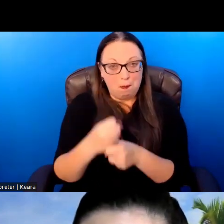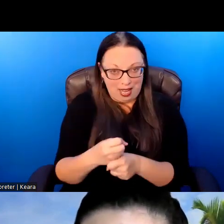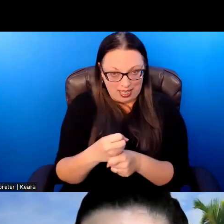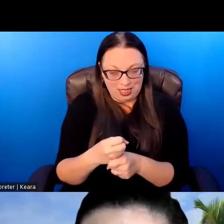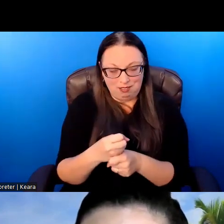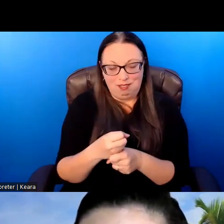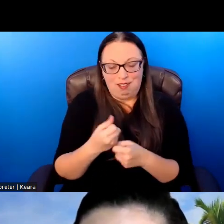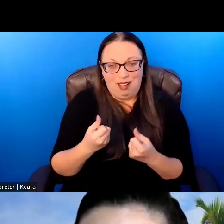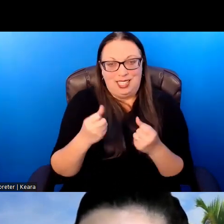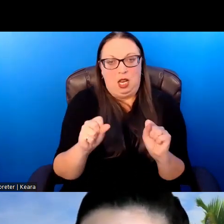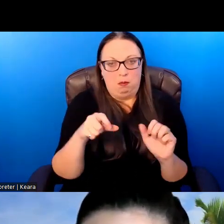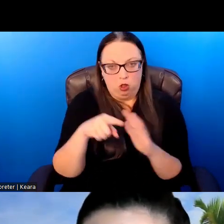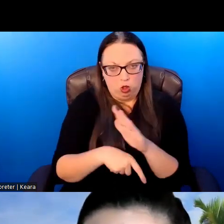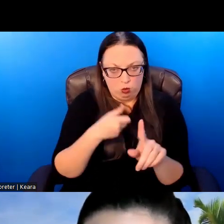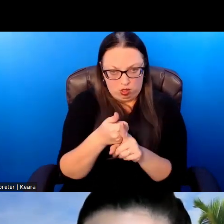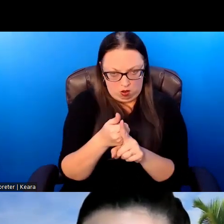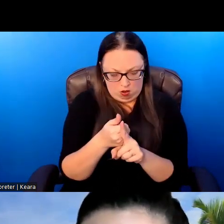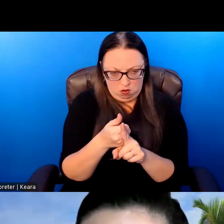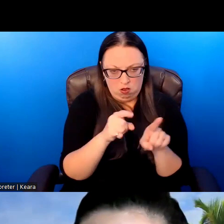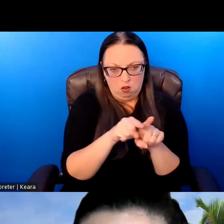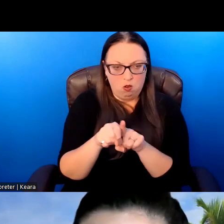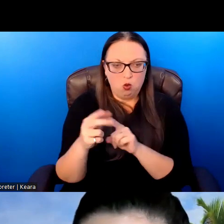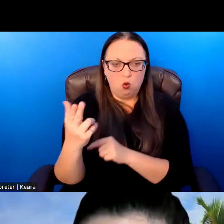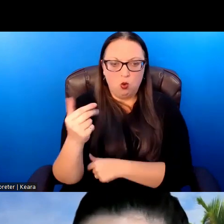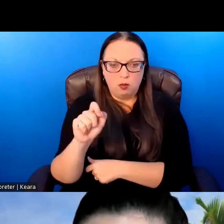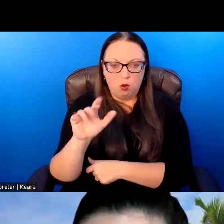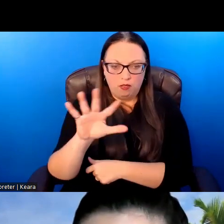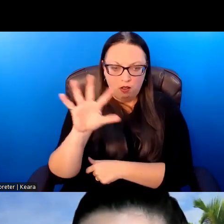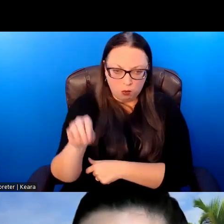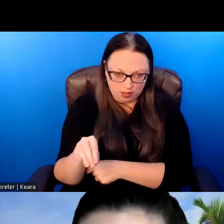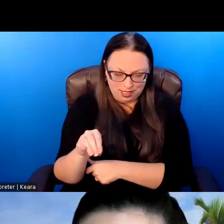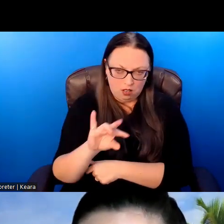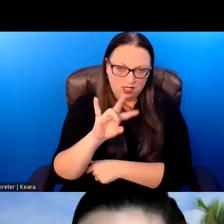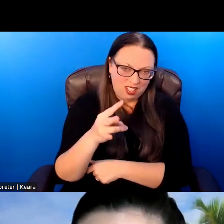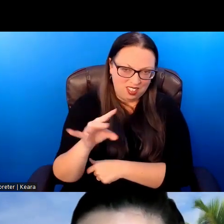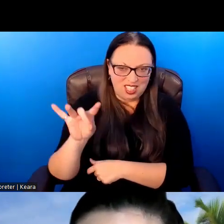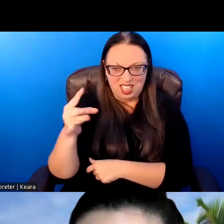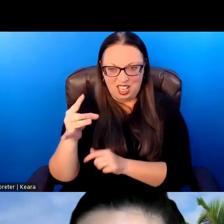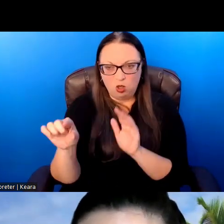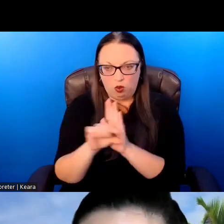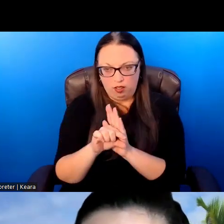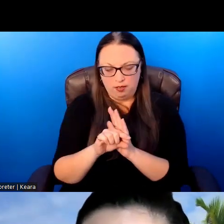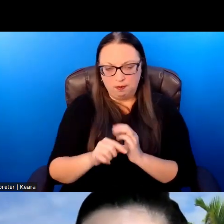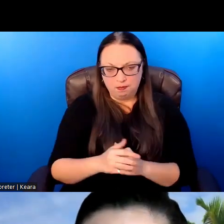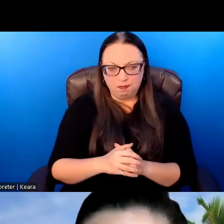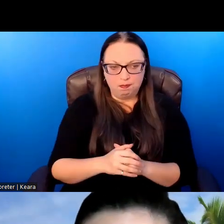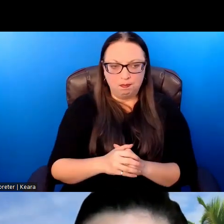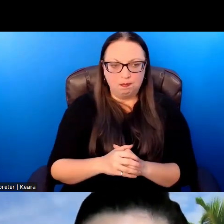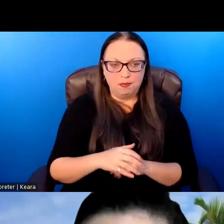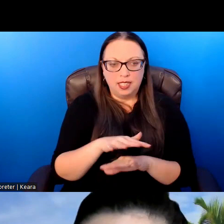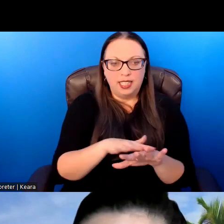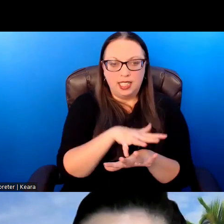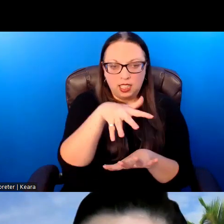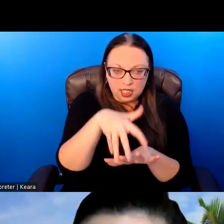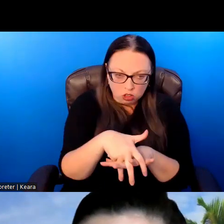attempt, and also 13.5% of 7th and 8th graders. The Indigenous